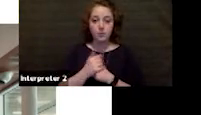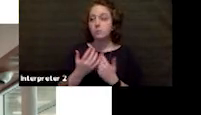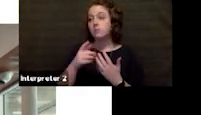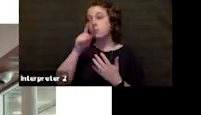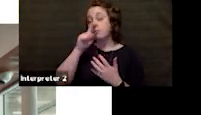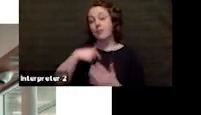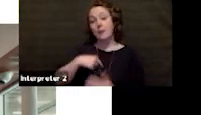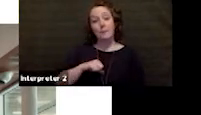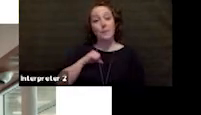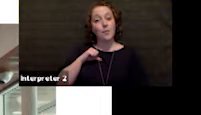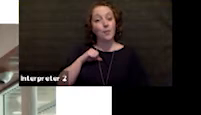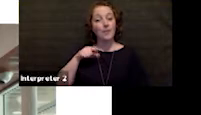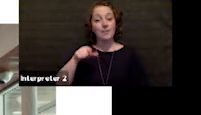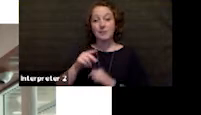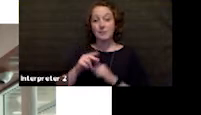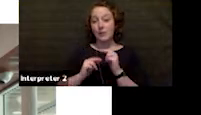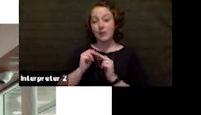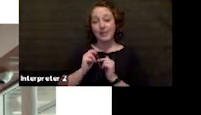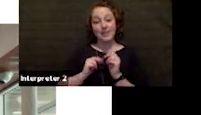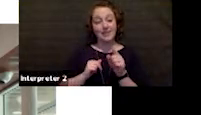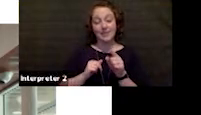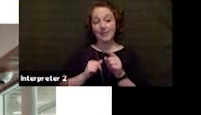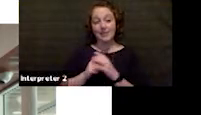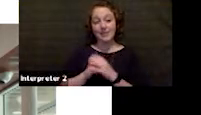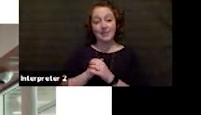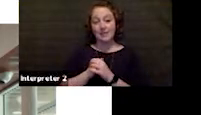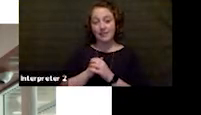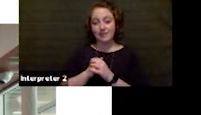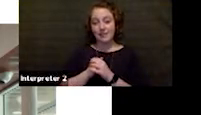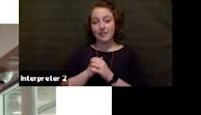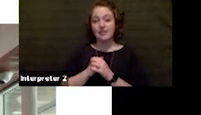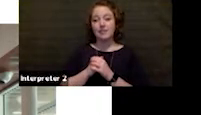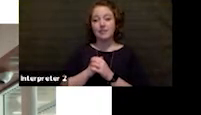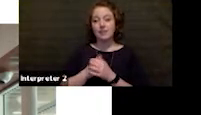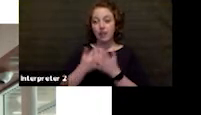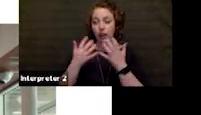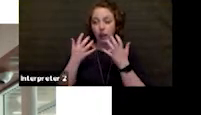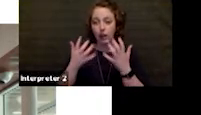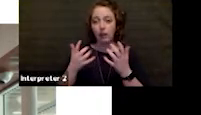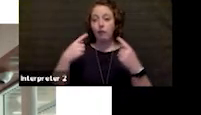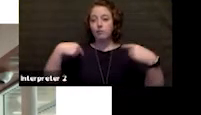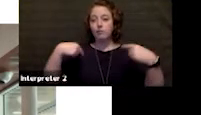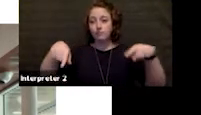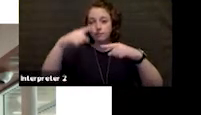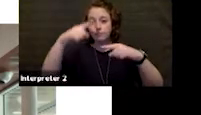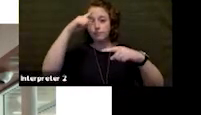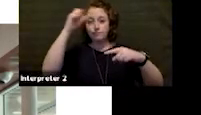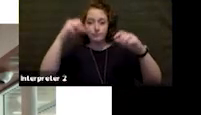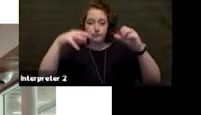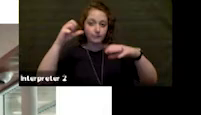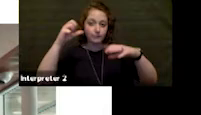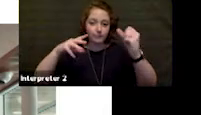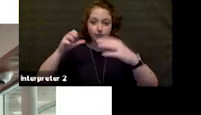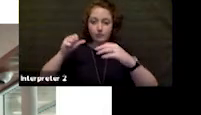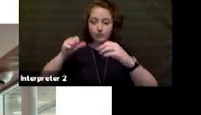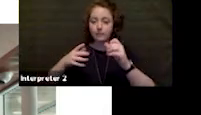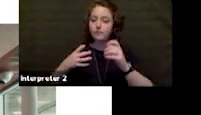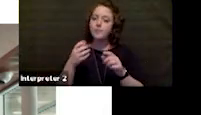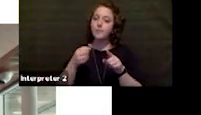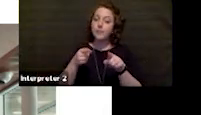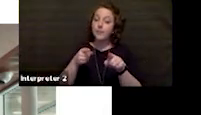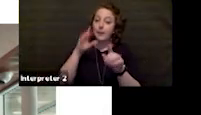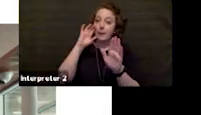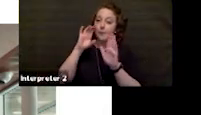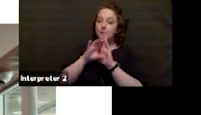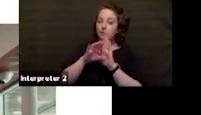this building. There was a lot of input into the design of the facility, and I know you can't tell by this picture, but this